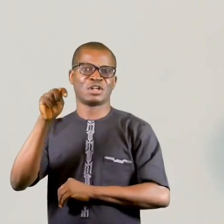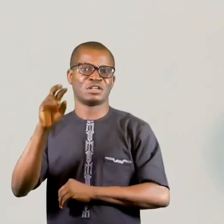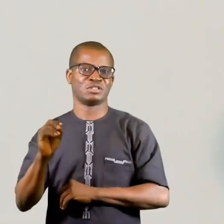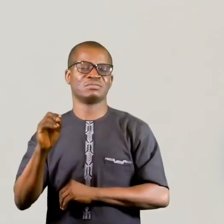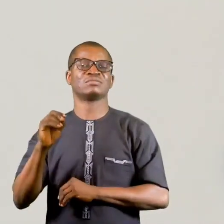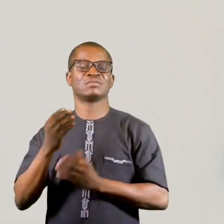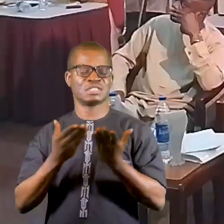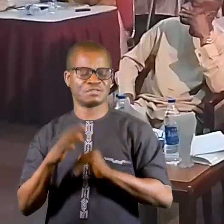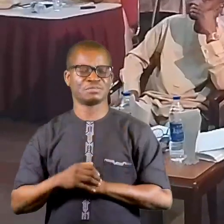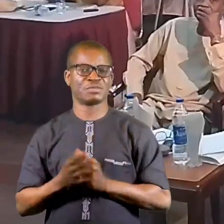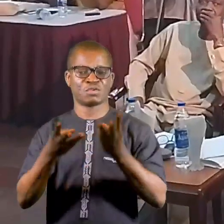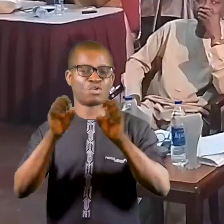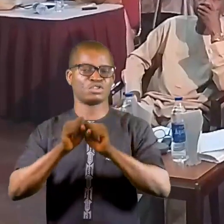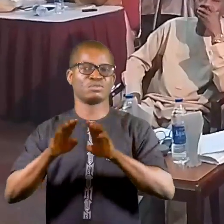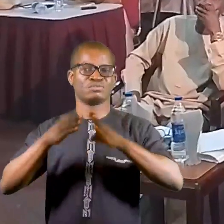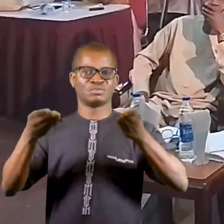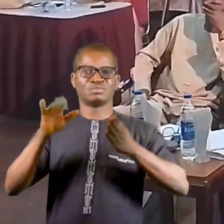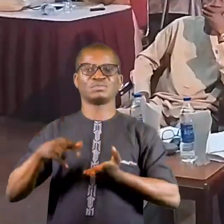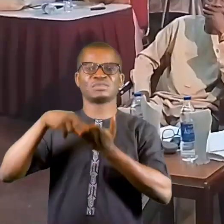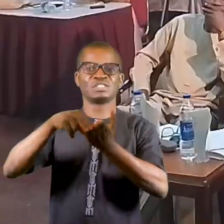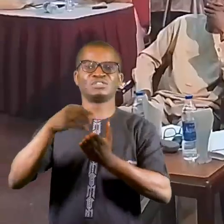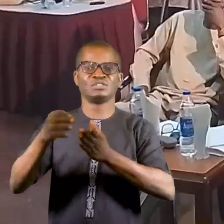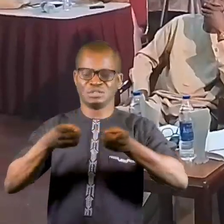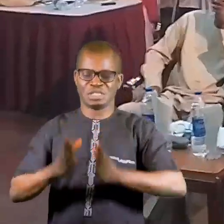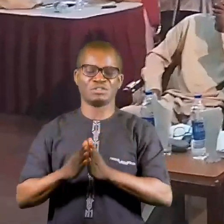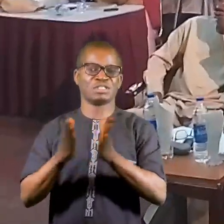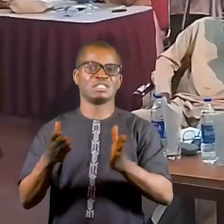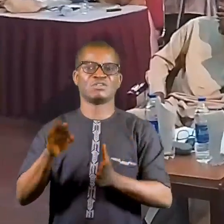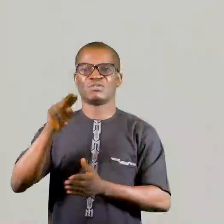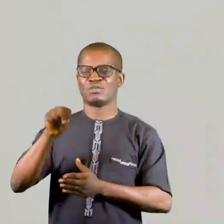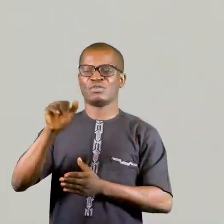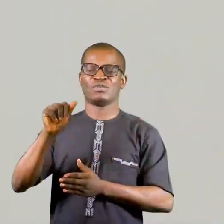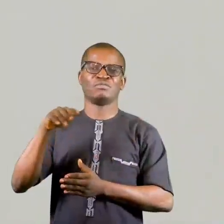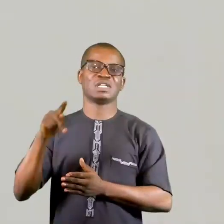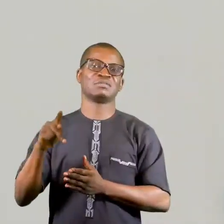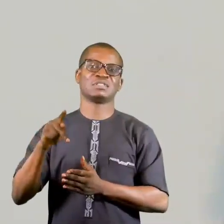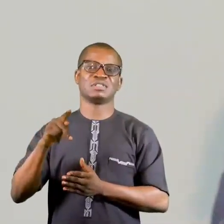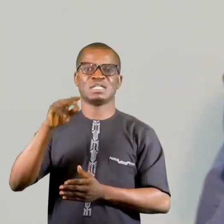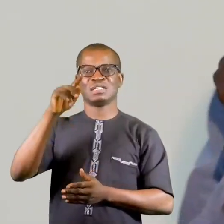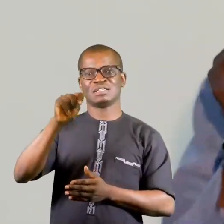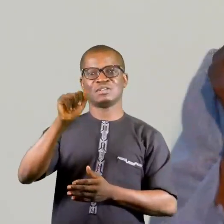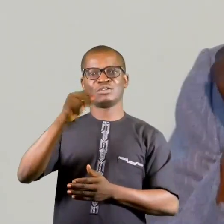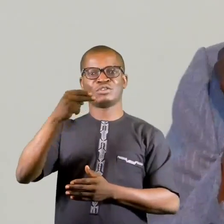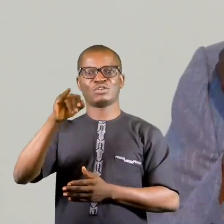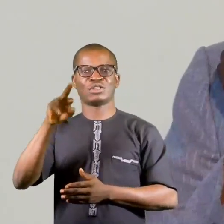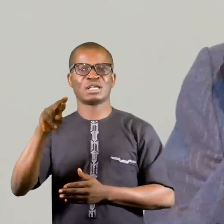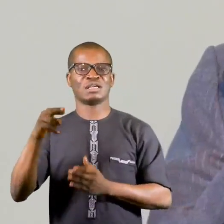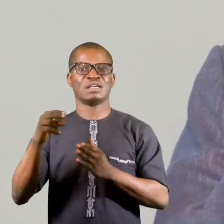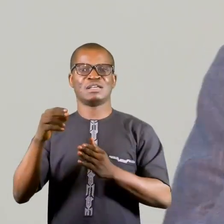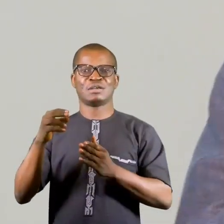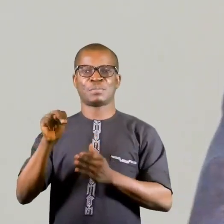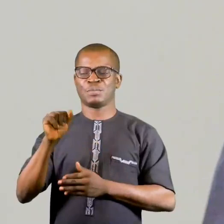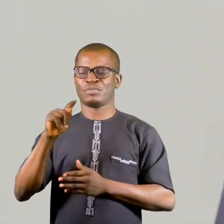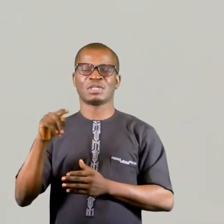Immigration Service. The workshop was flagged off by the representative of the Director General of NAPTIP, Hassan Tahir, NAPTIP